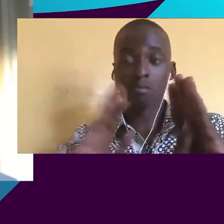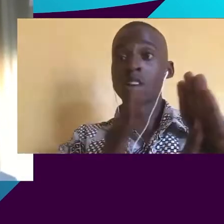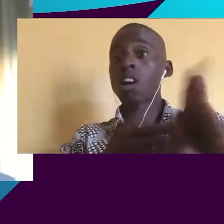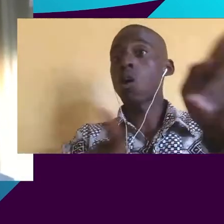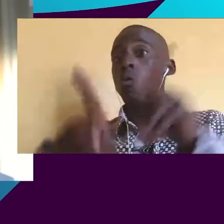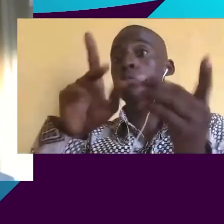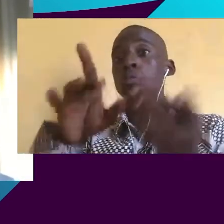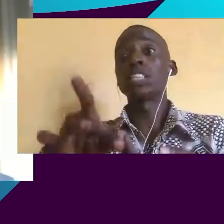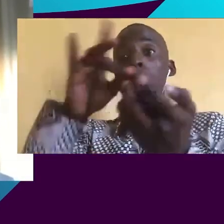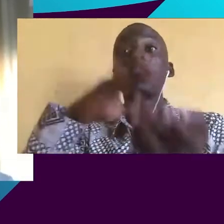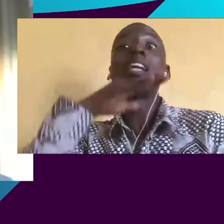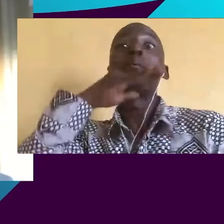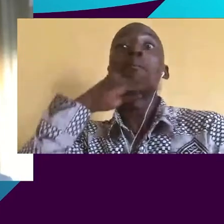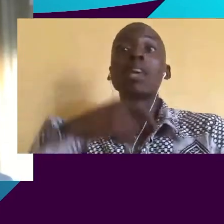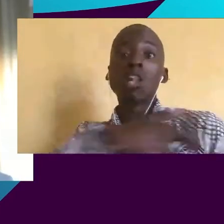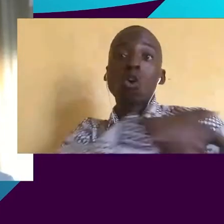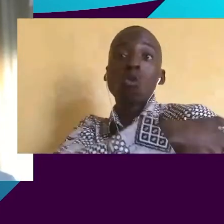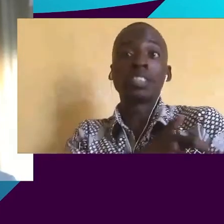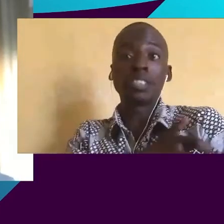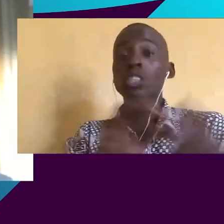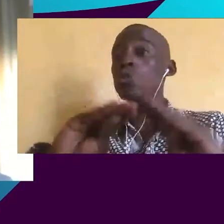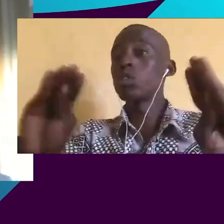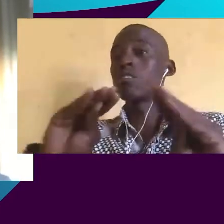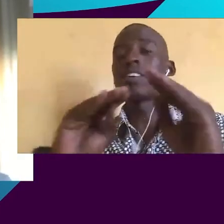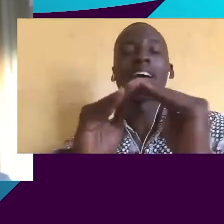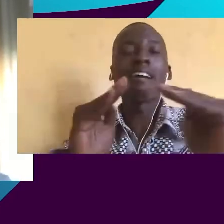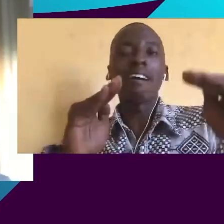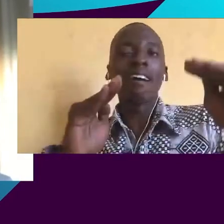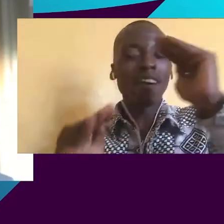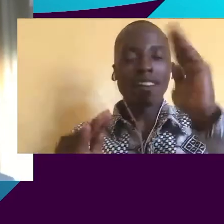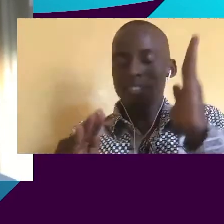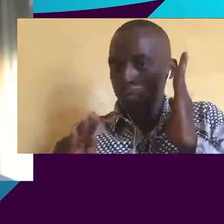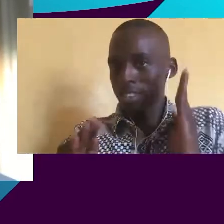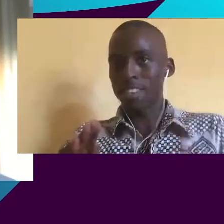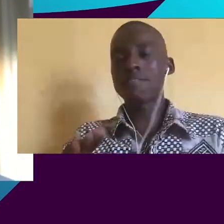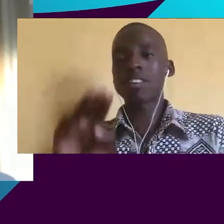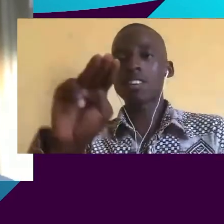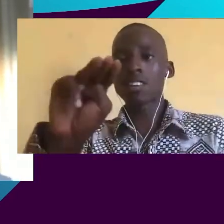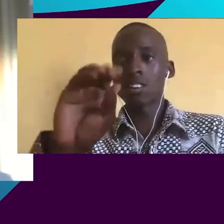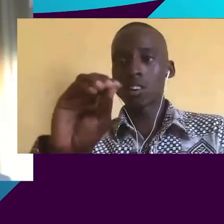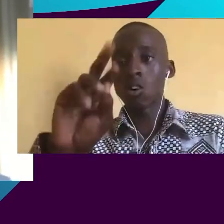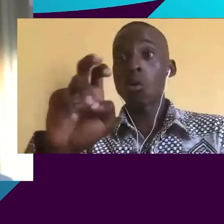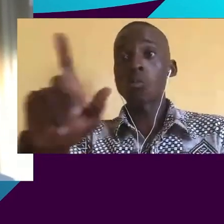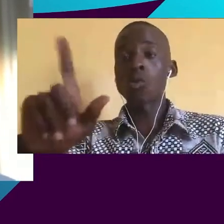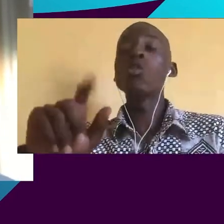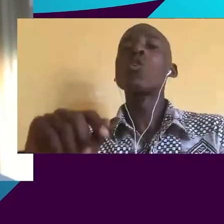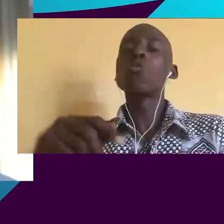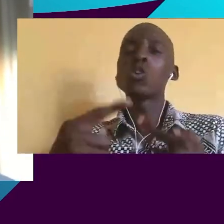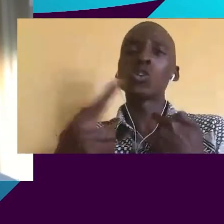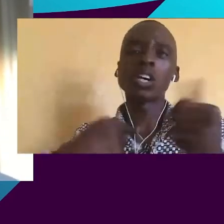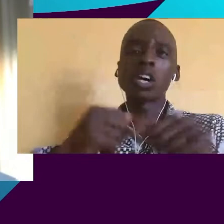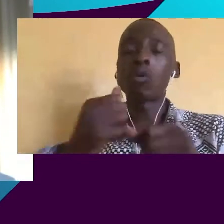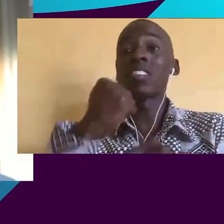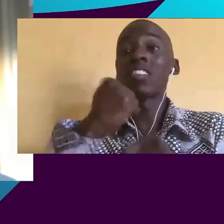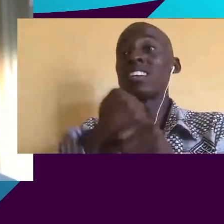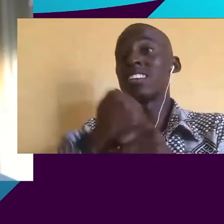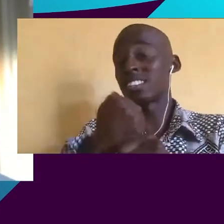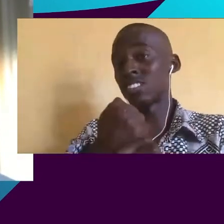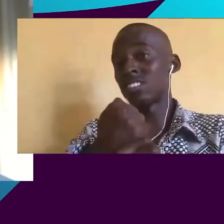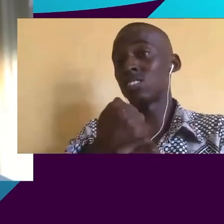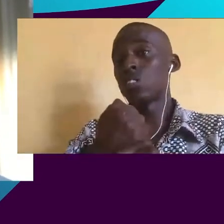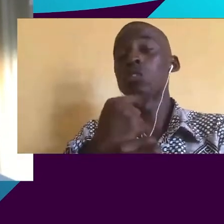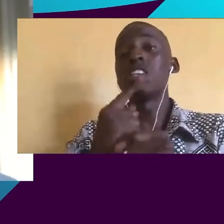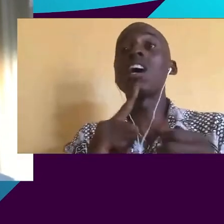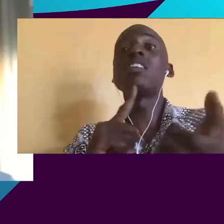coaches, to have very high morals. Of course, you're dealing with our child, but it doesn't give you an advantage to harass